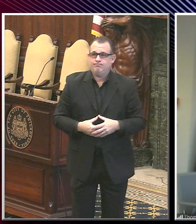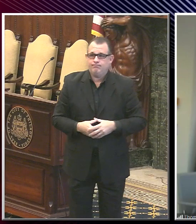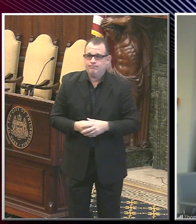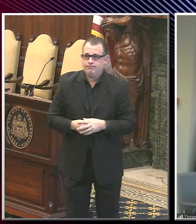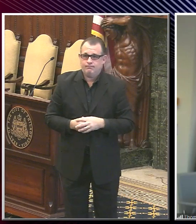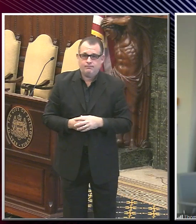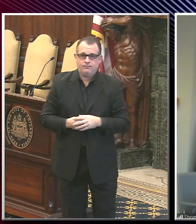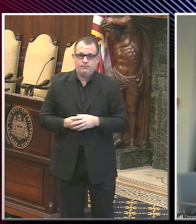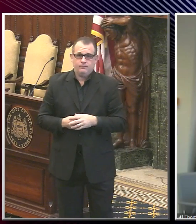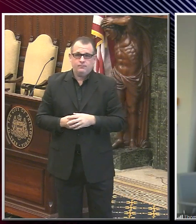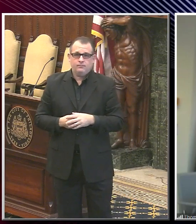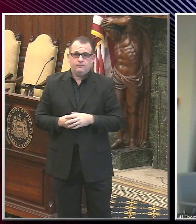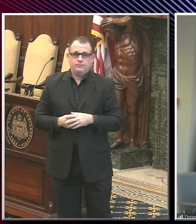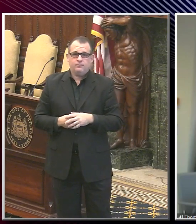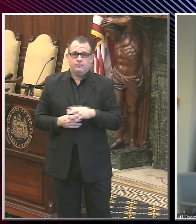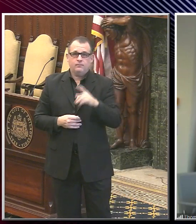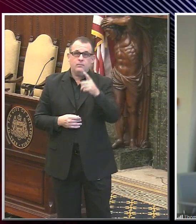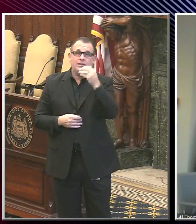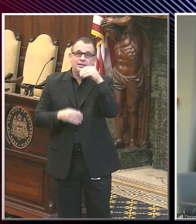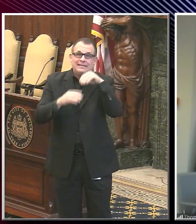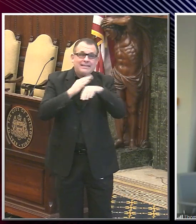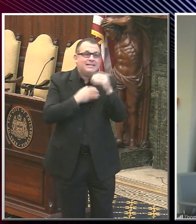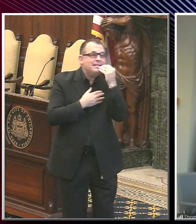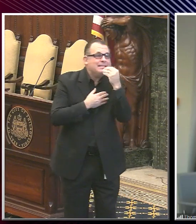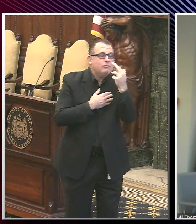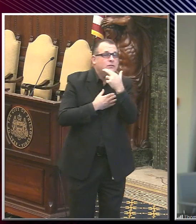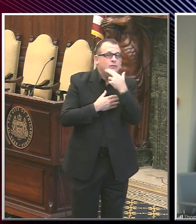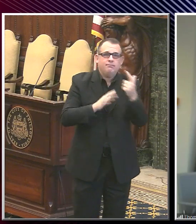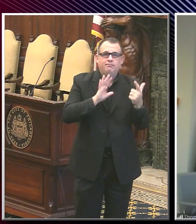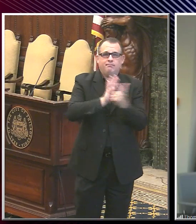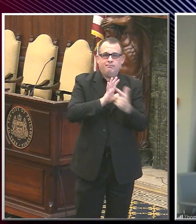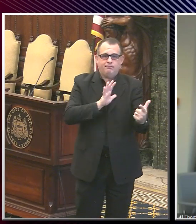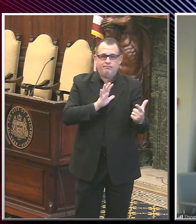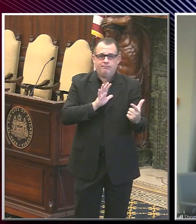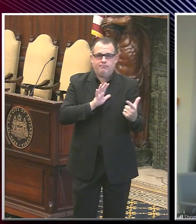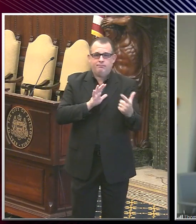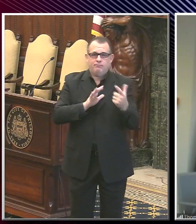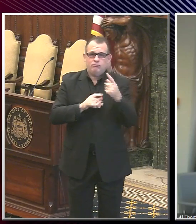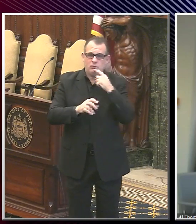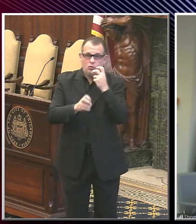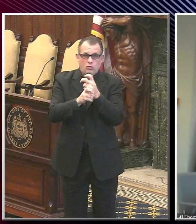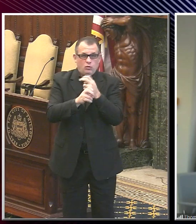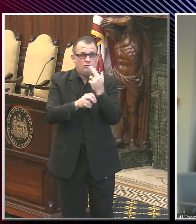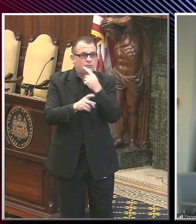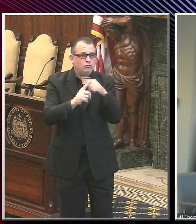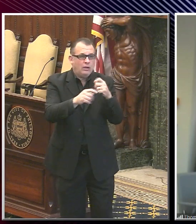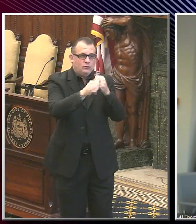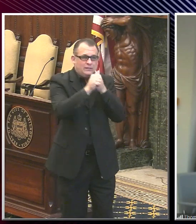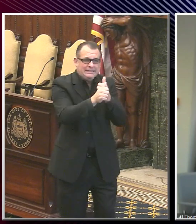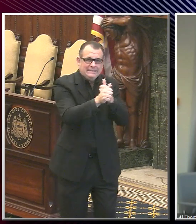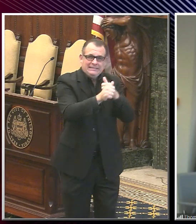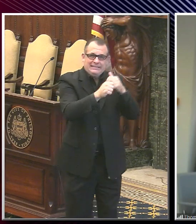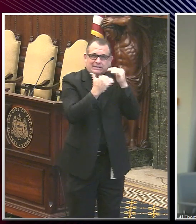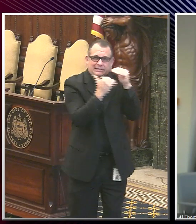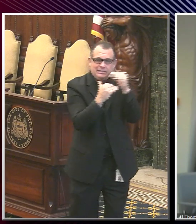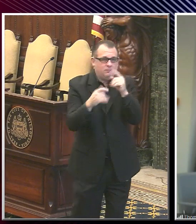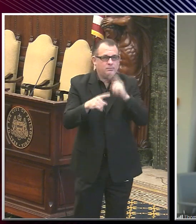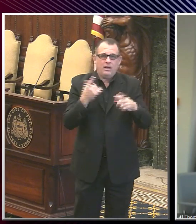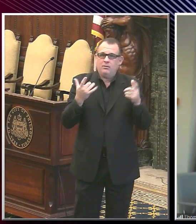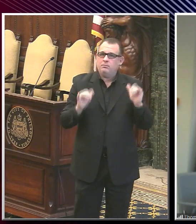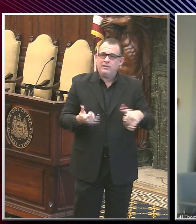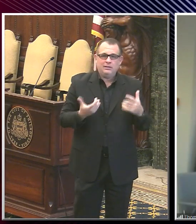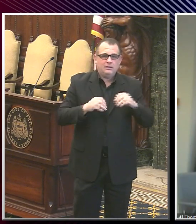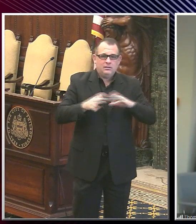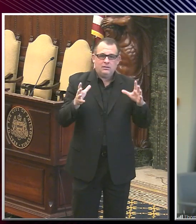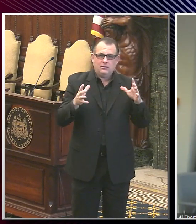prohibit indoor dining at restaurants. We know that many restaurants work very hard to follow our precautions, but people indoors gathering